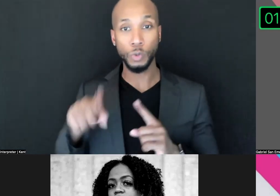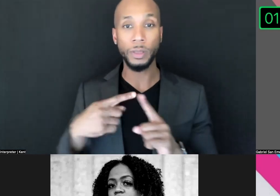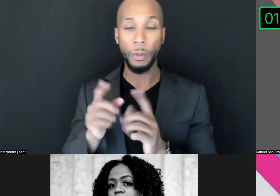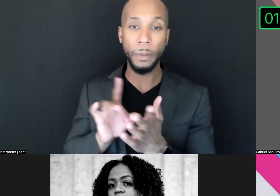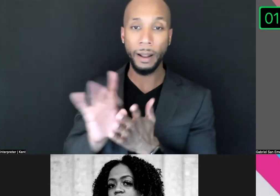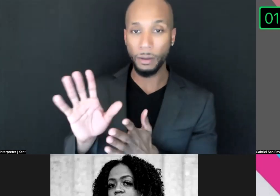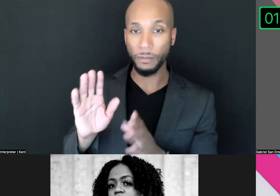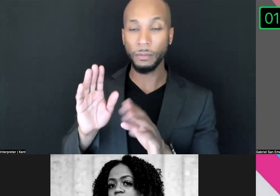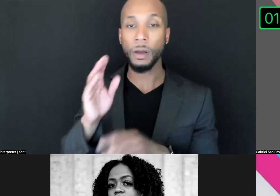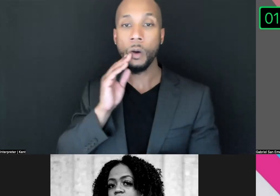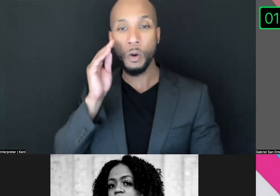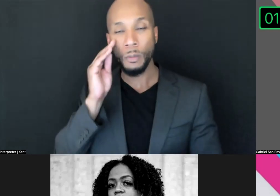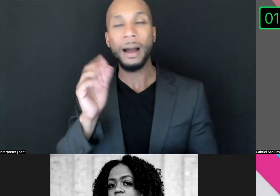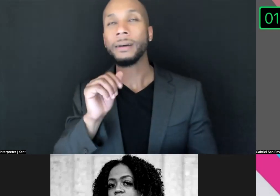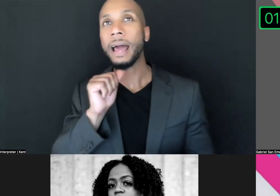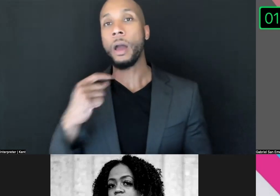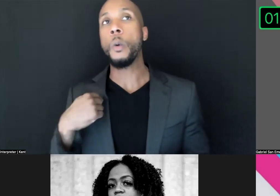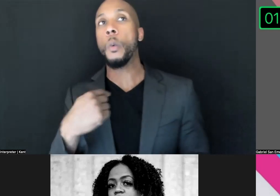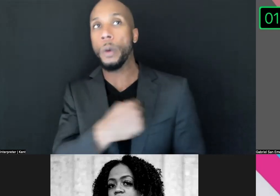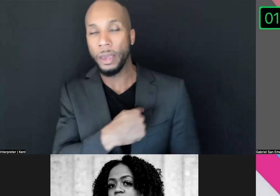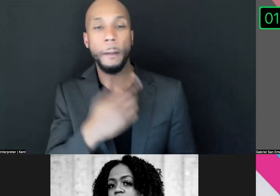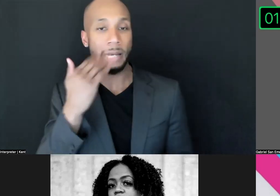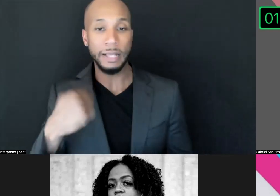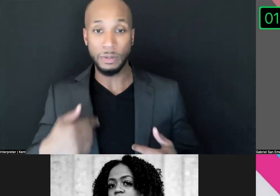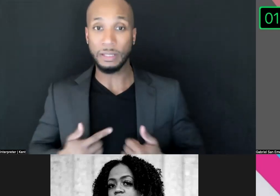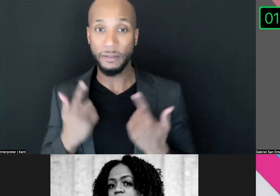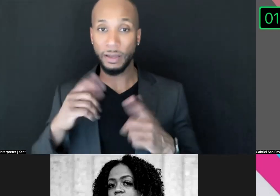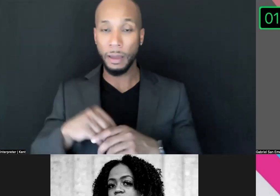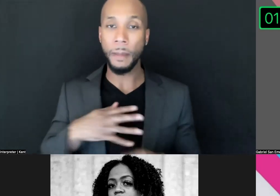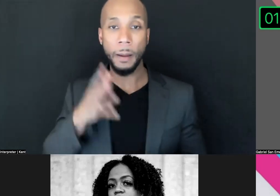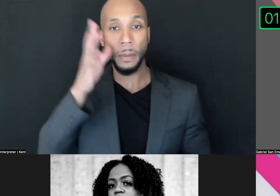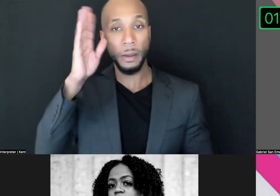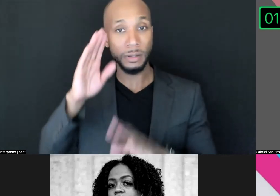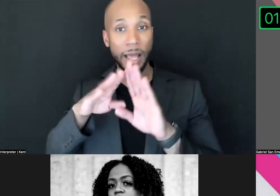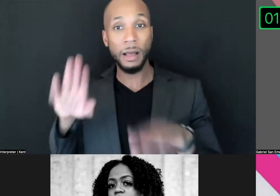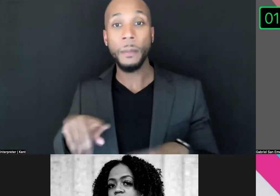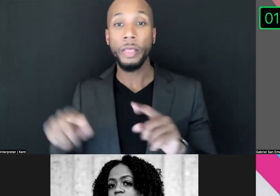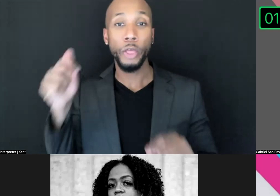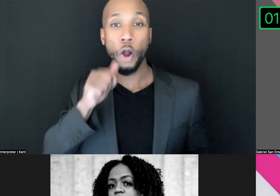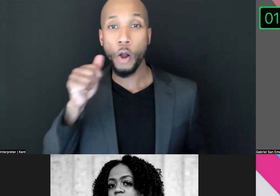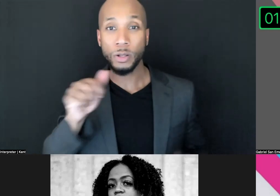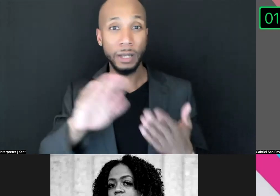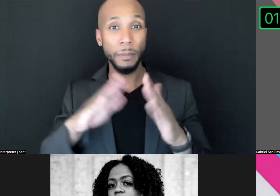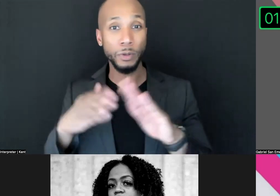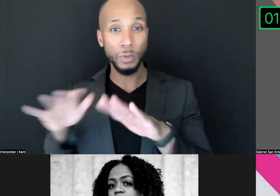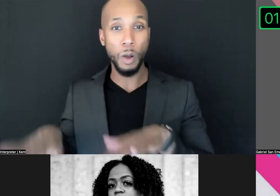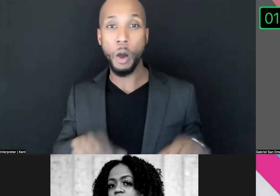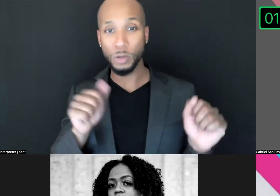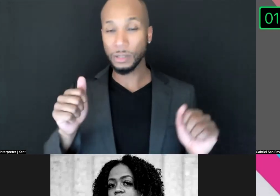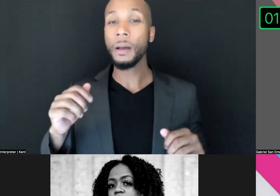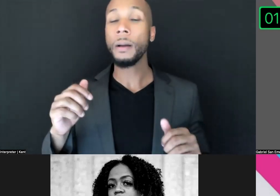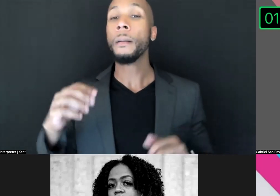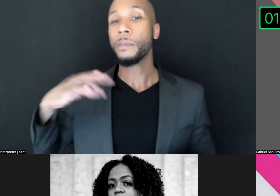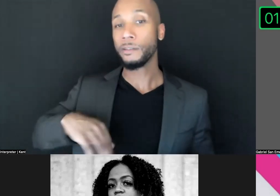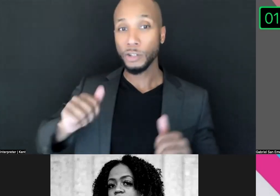they had, I can't say we because I was living in my parents' house, but the girls, the community, they would hold benefit shows. They would feed